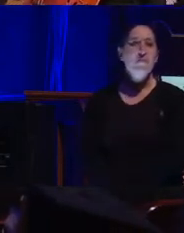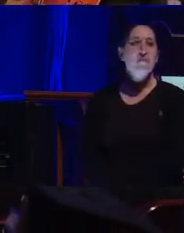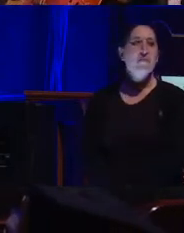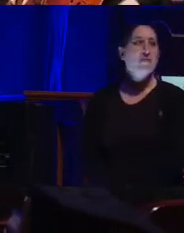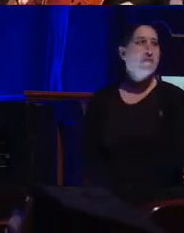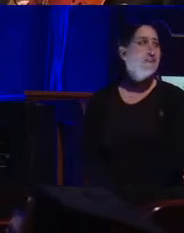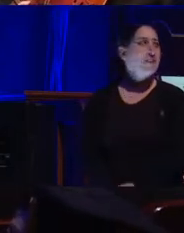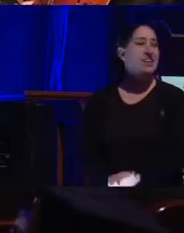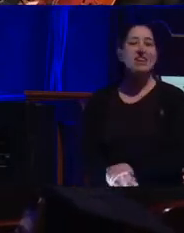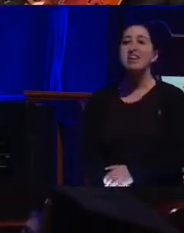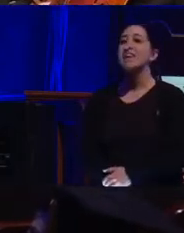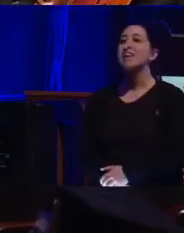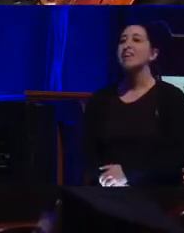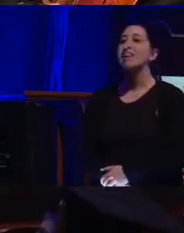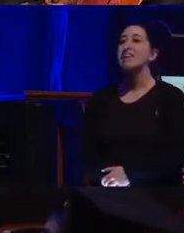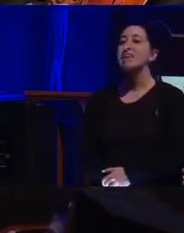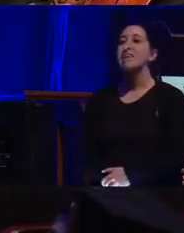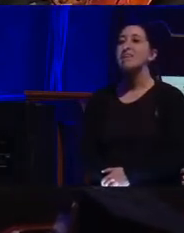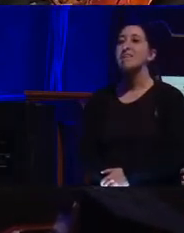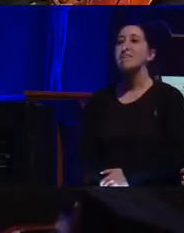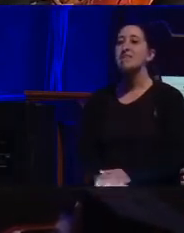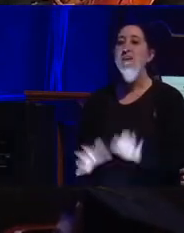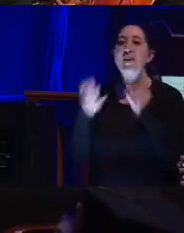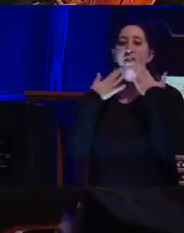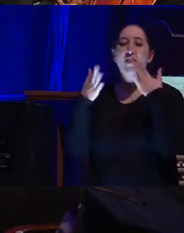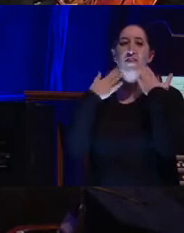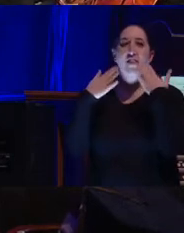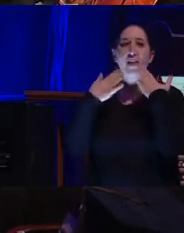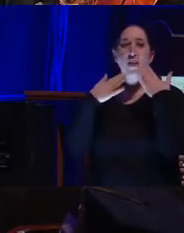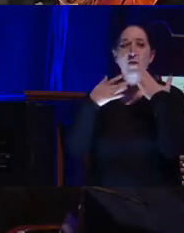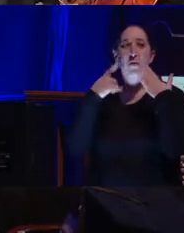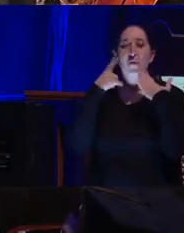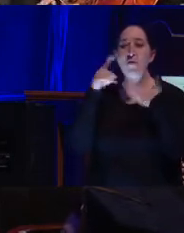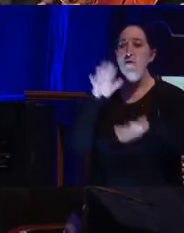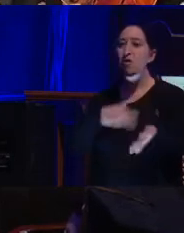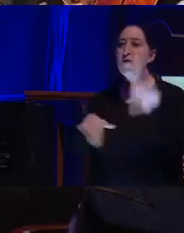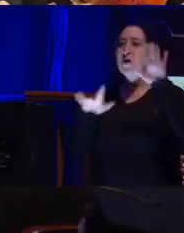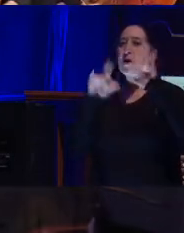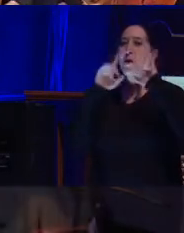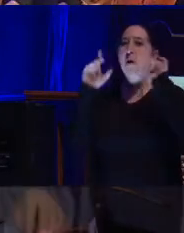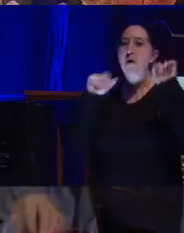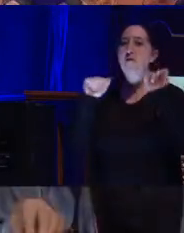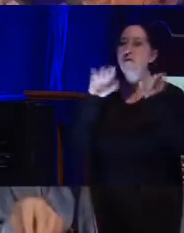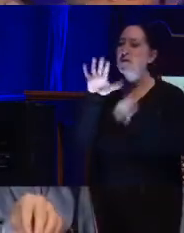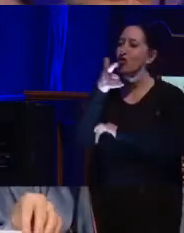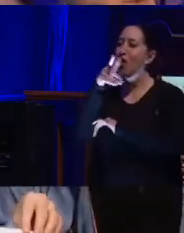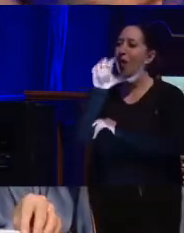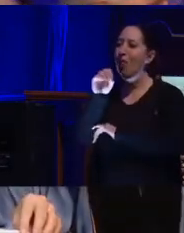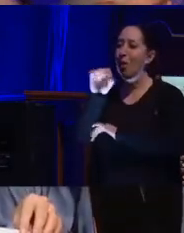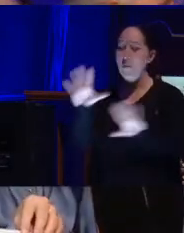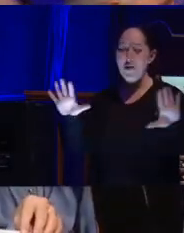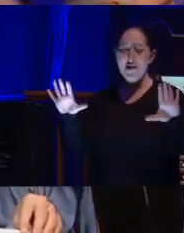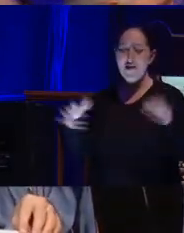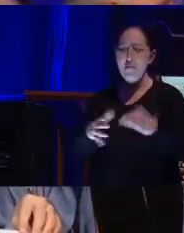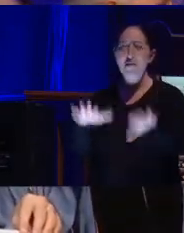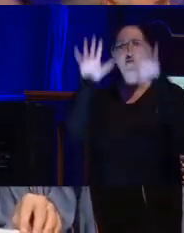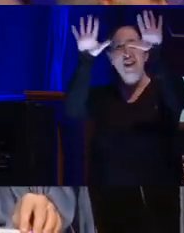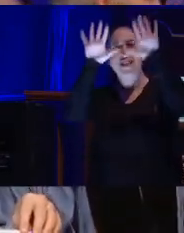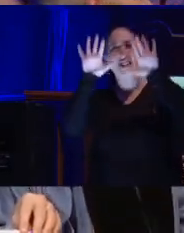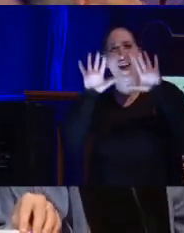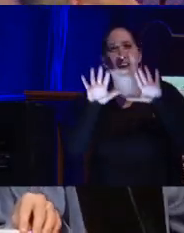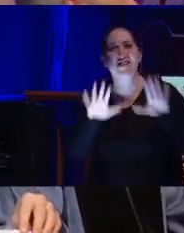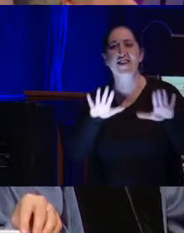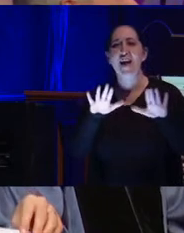And once again, thank you to the inaugural cello ensemble. You've been fantastic, and also